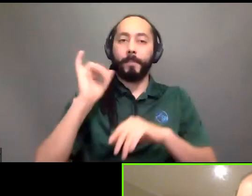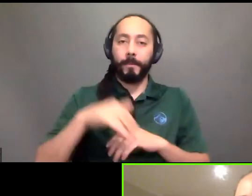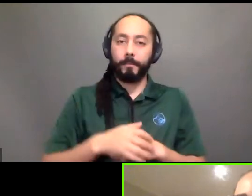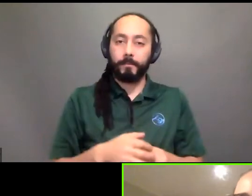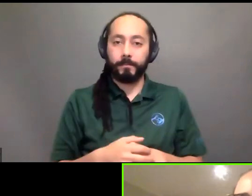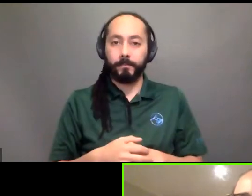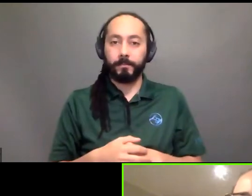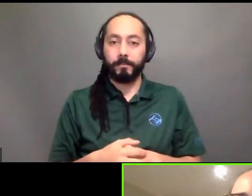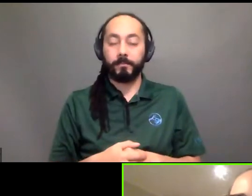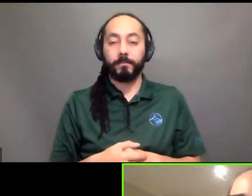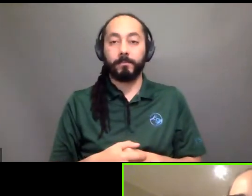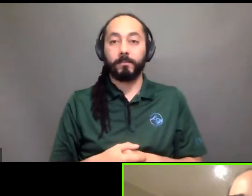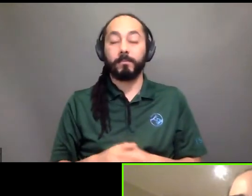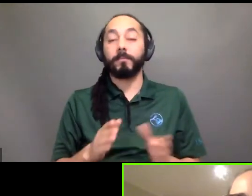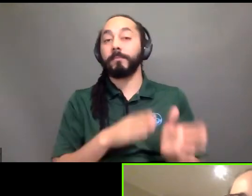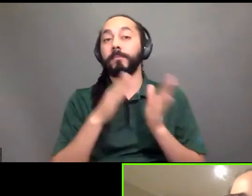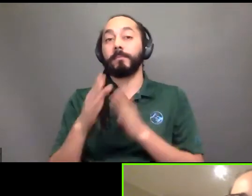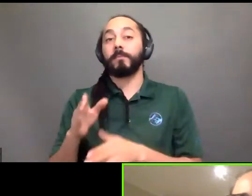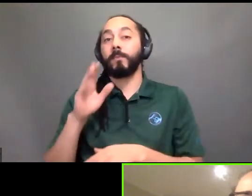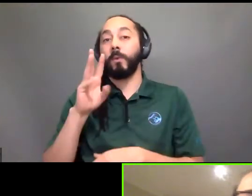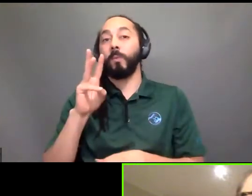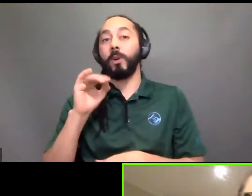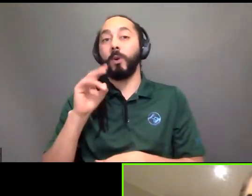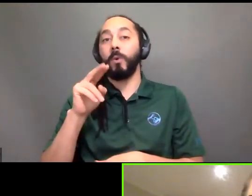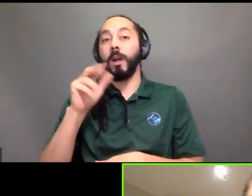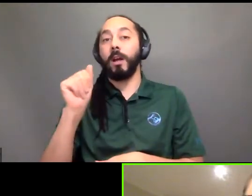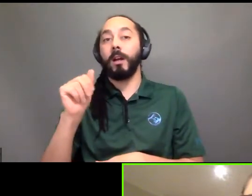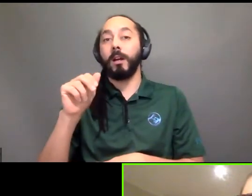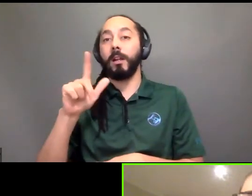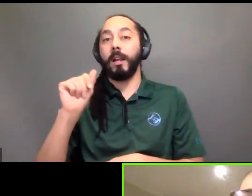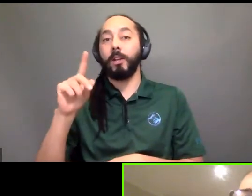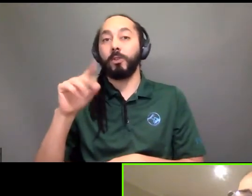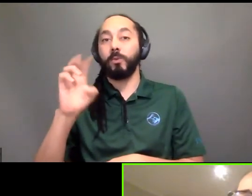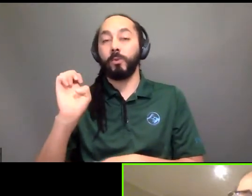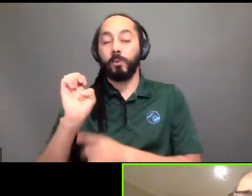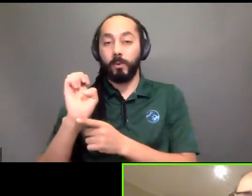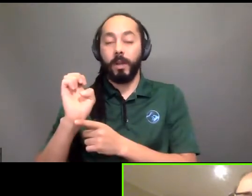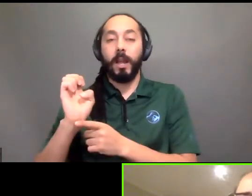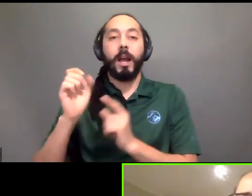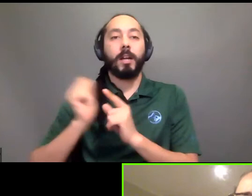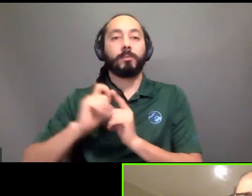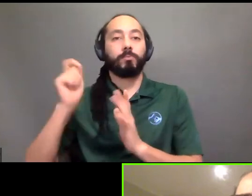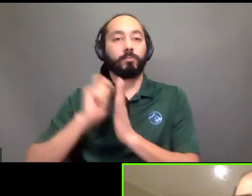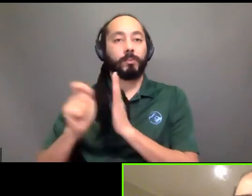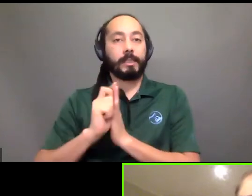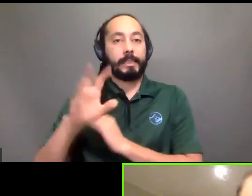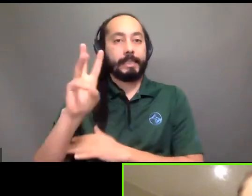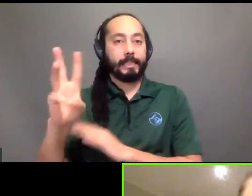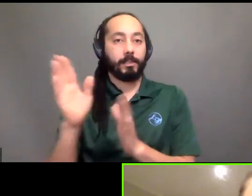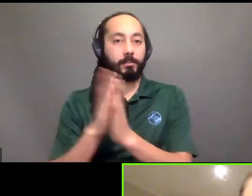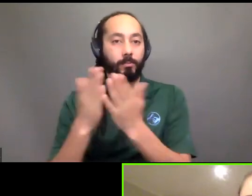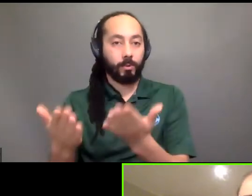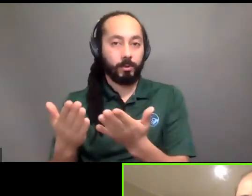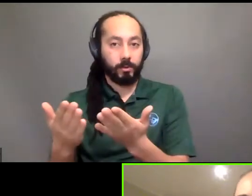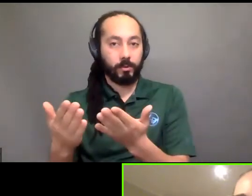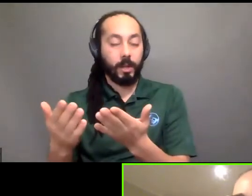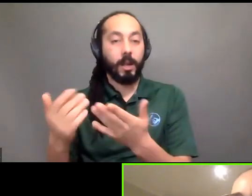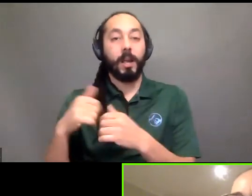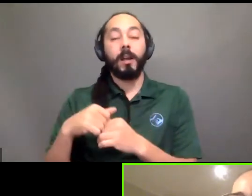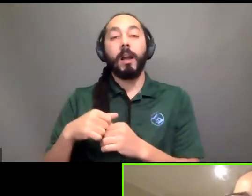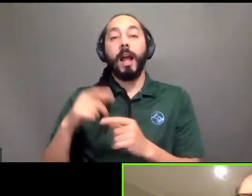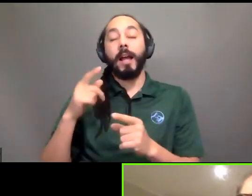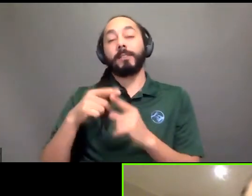half dozen books, including the forthcoming To Be a Water Protector, The Rise of the Wendigo Slayers with Fernwood